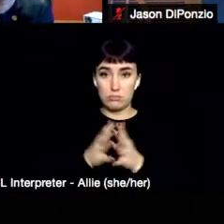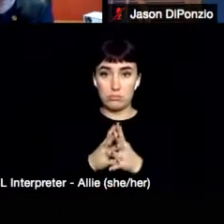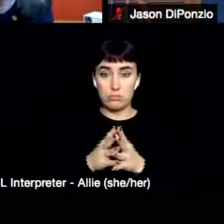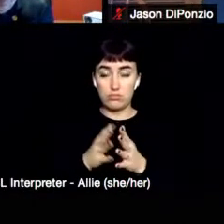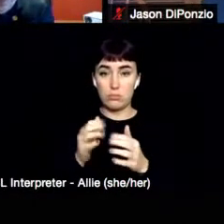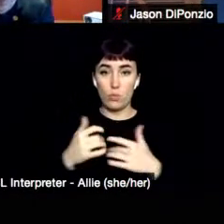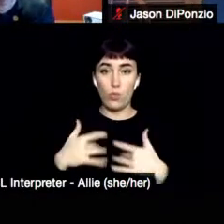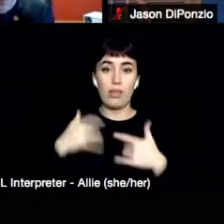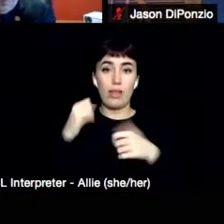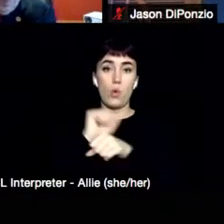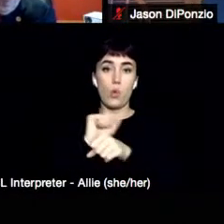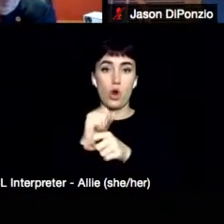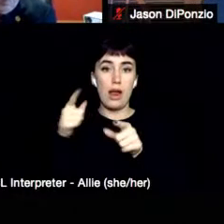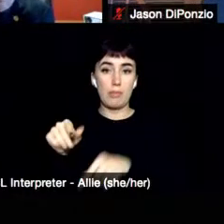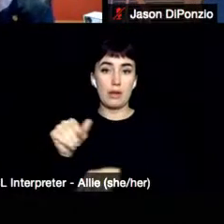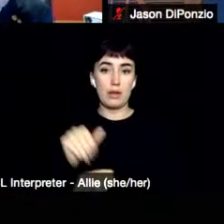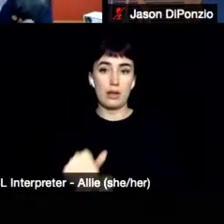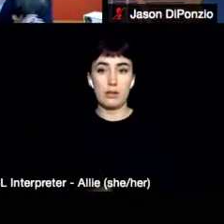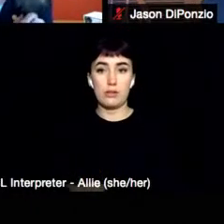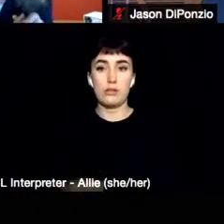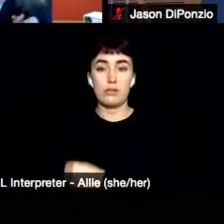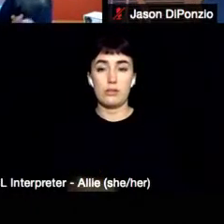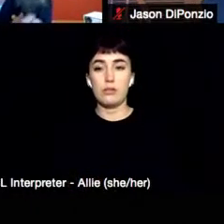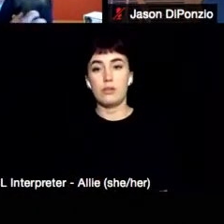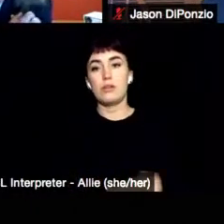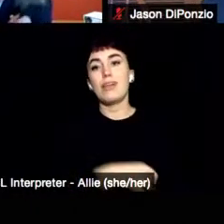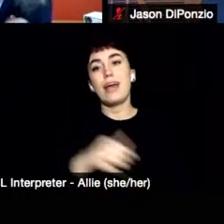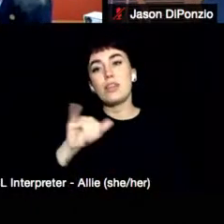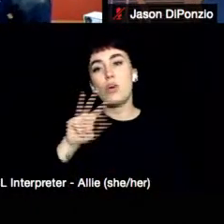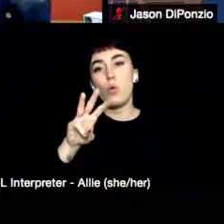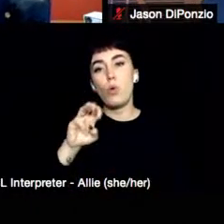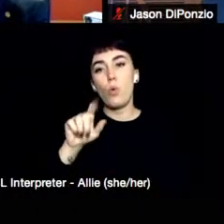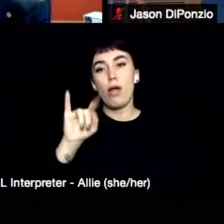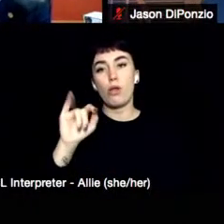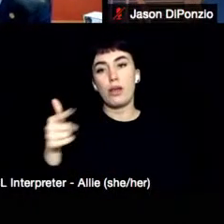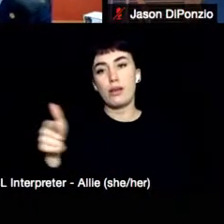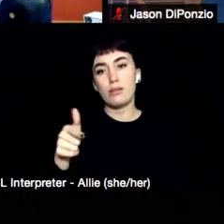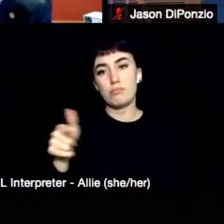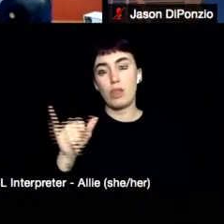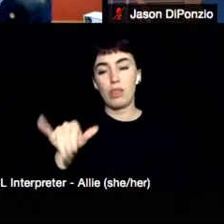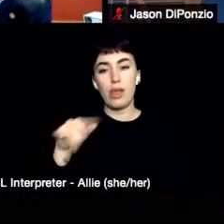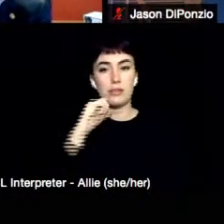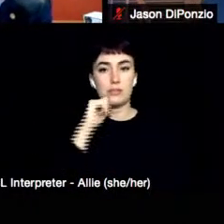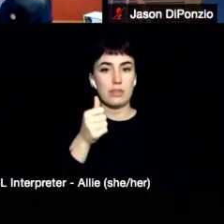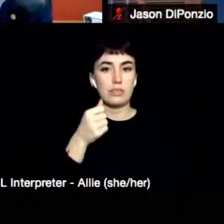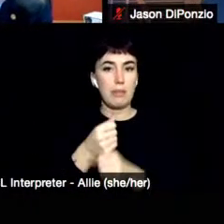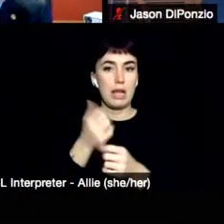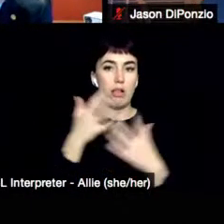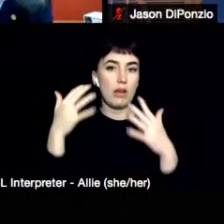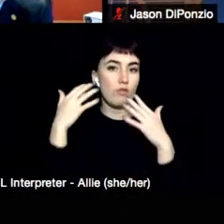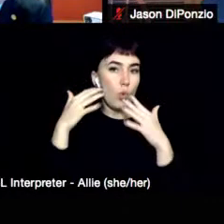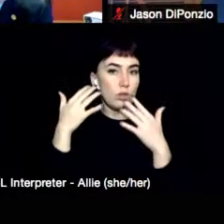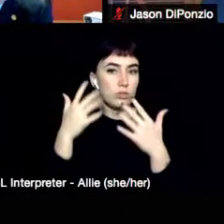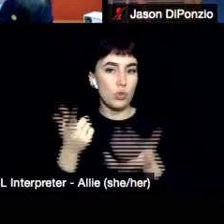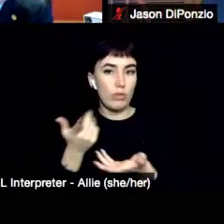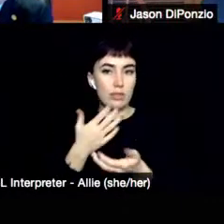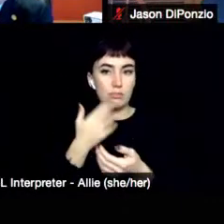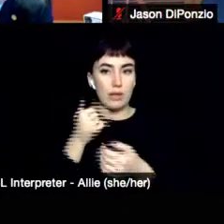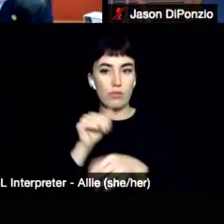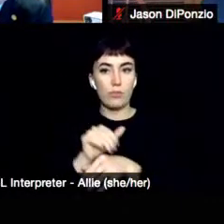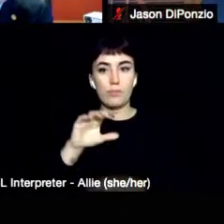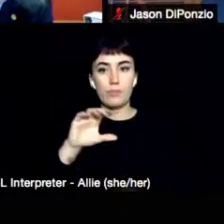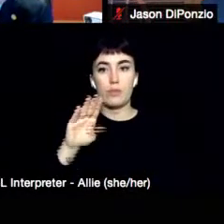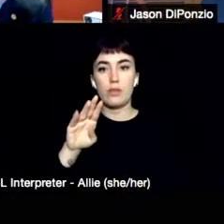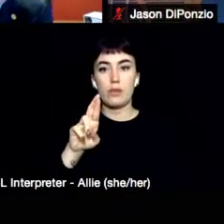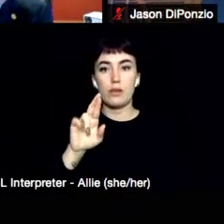lighter work being done at night? The welding as an example, that doesn't make much noise. So